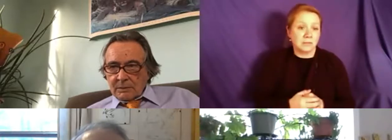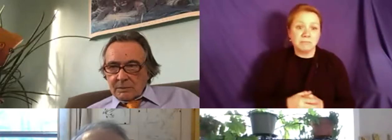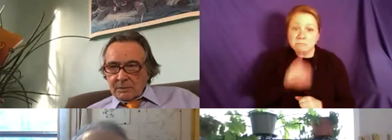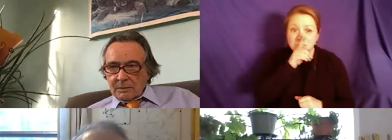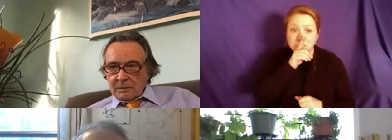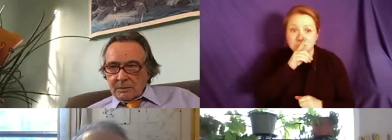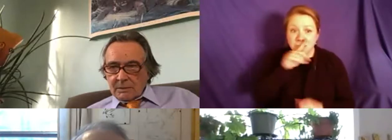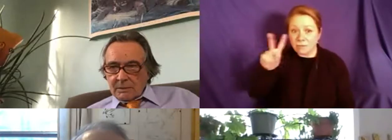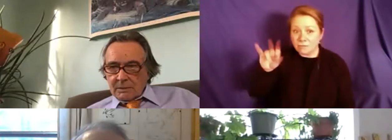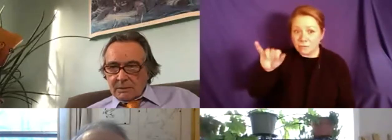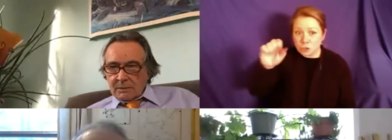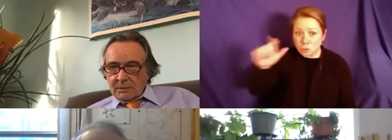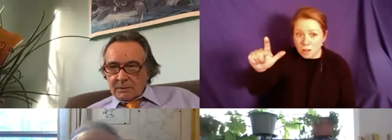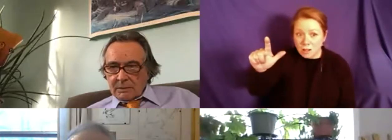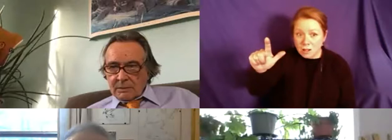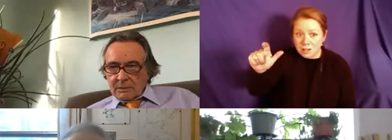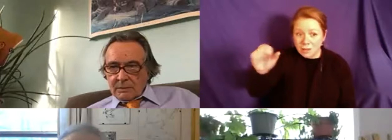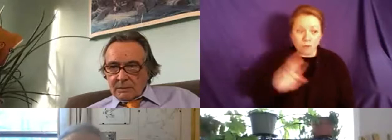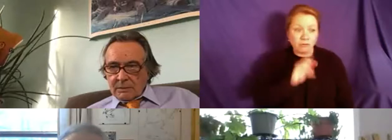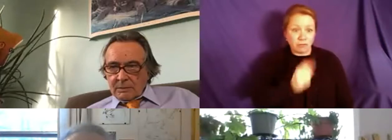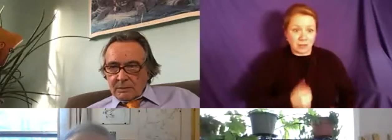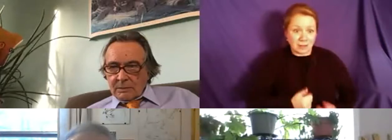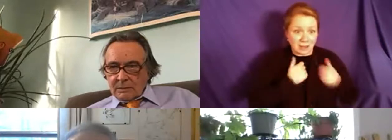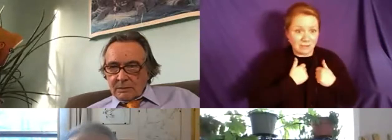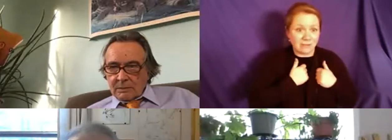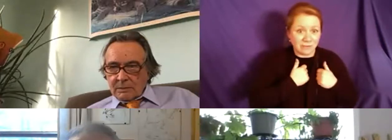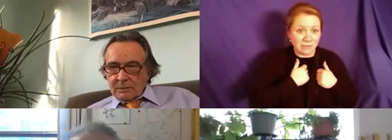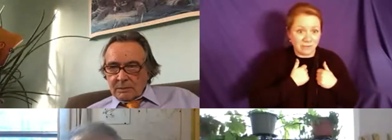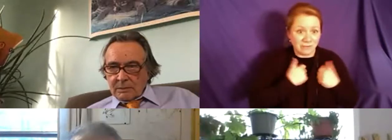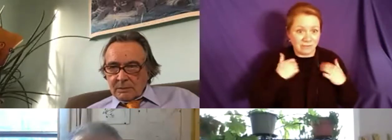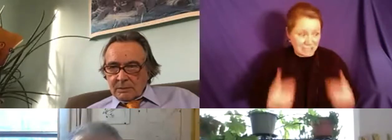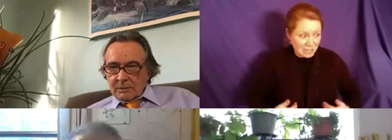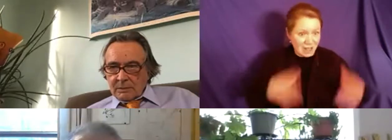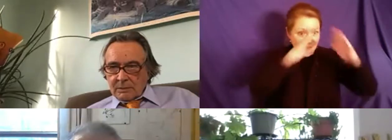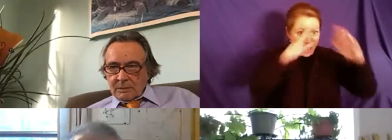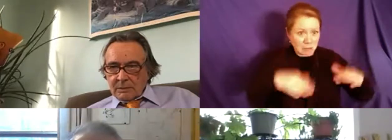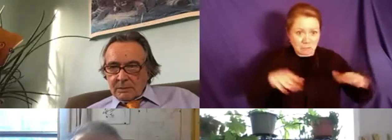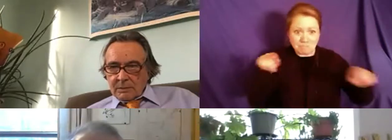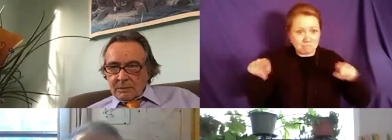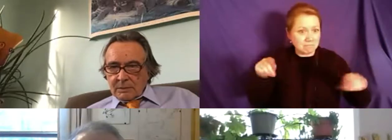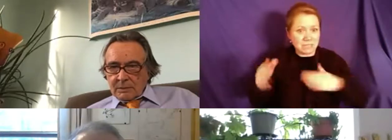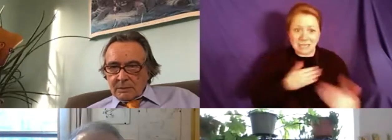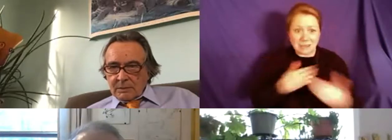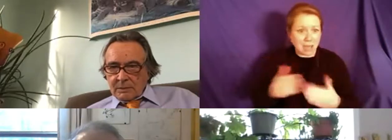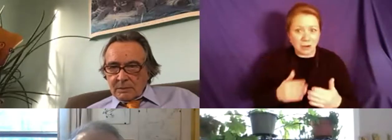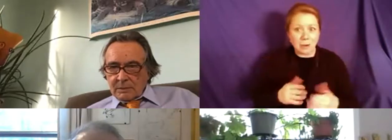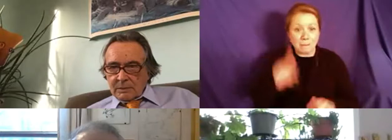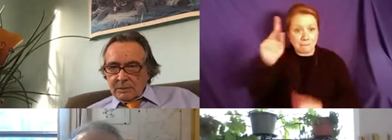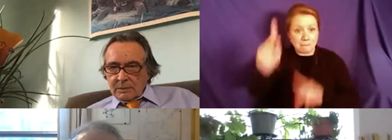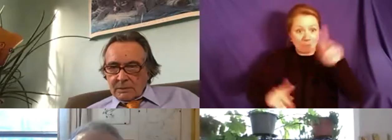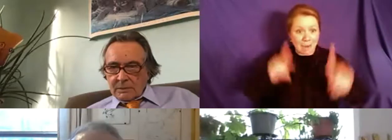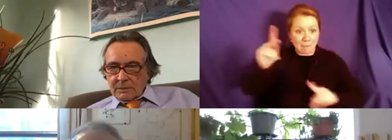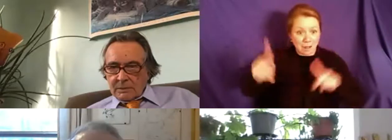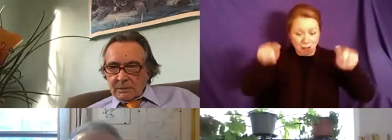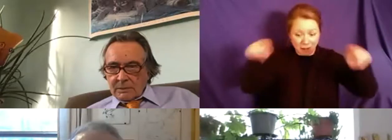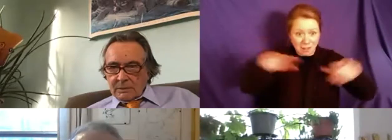virtual People's House or if it's the physical People's House. People, that